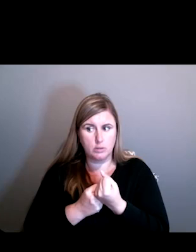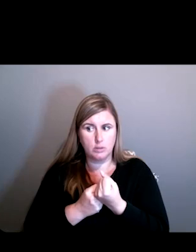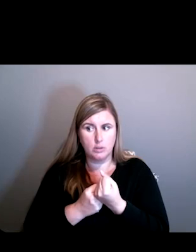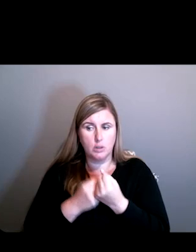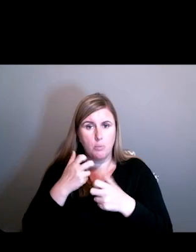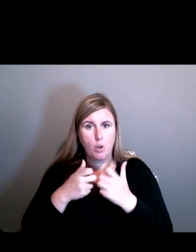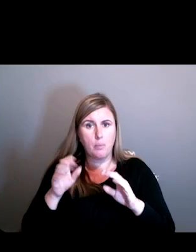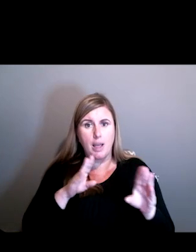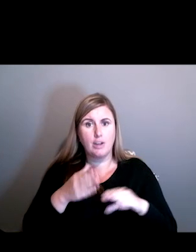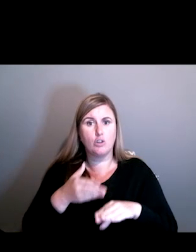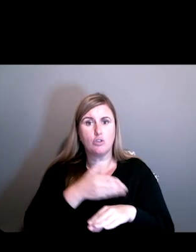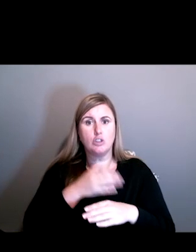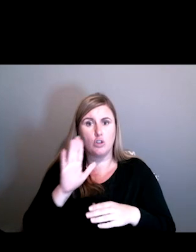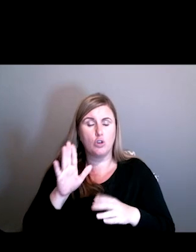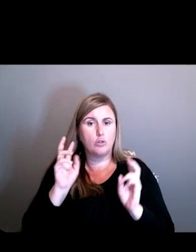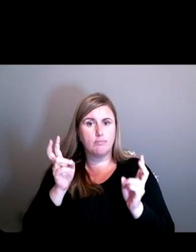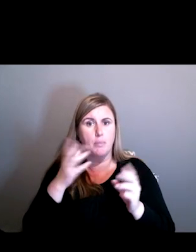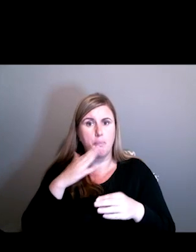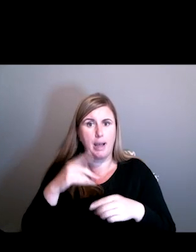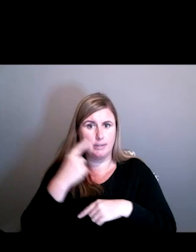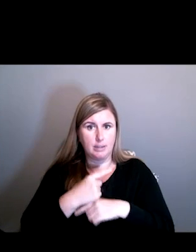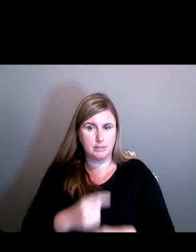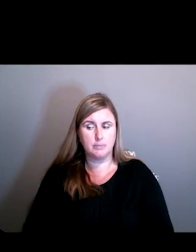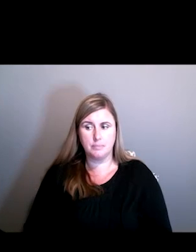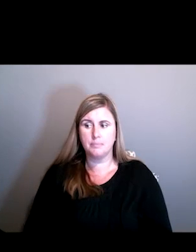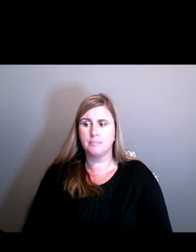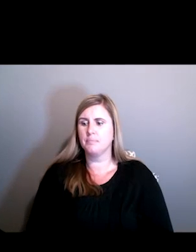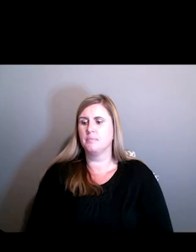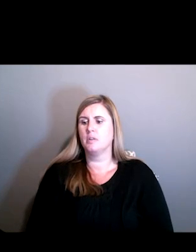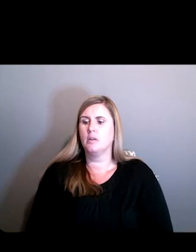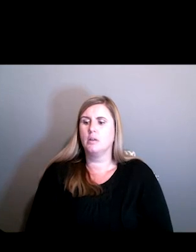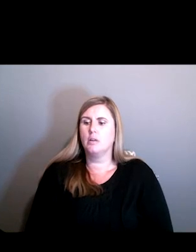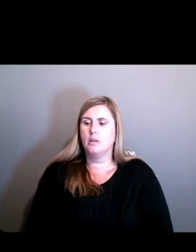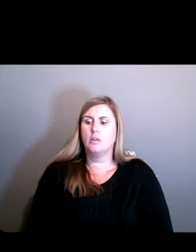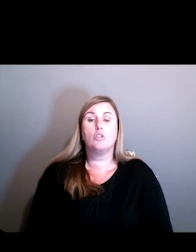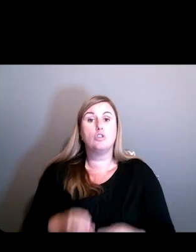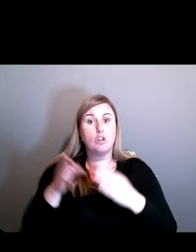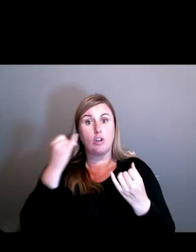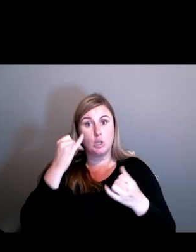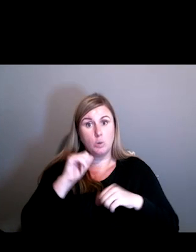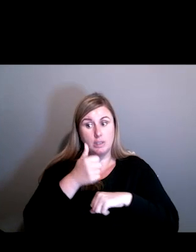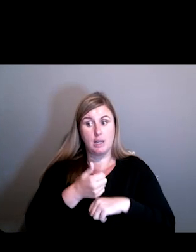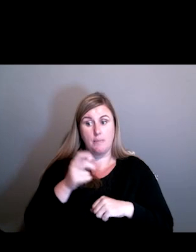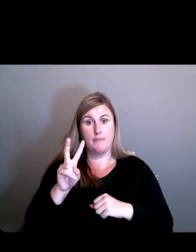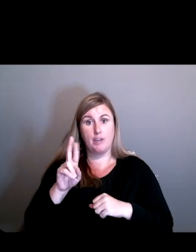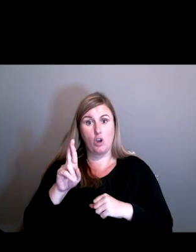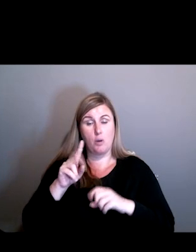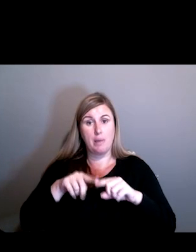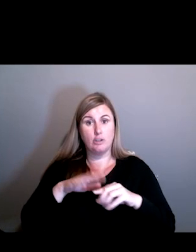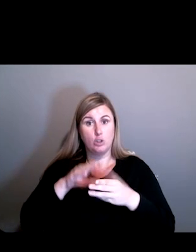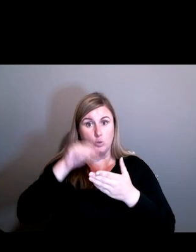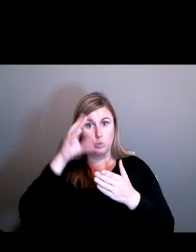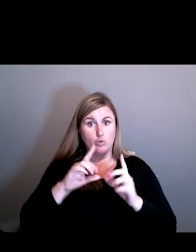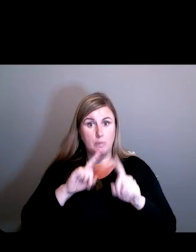be reinforcing problem behavior and increasing those quote bad days. The general idea is we'll